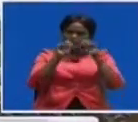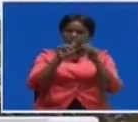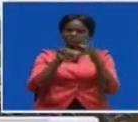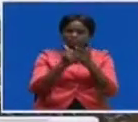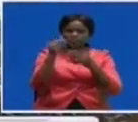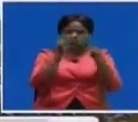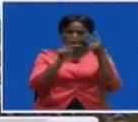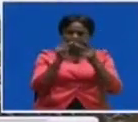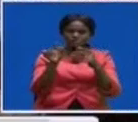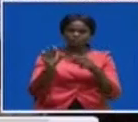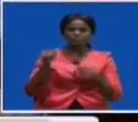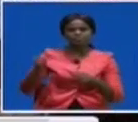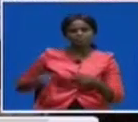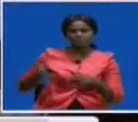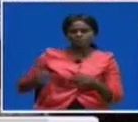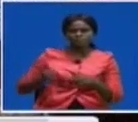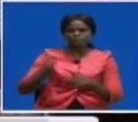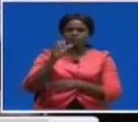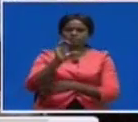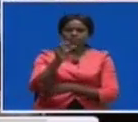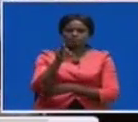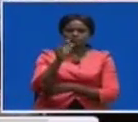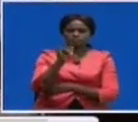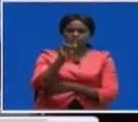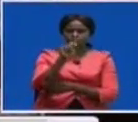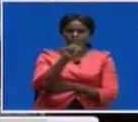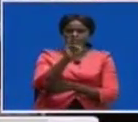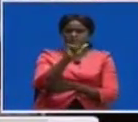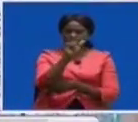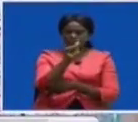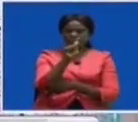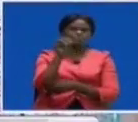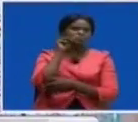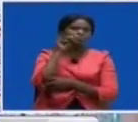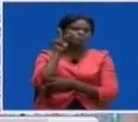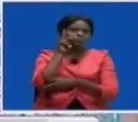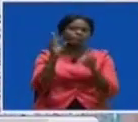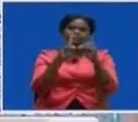call on His Royal Highness Chief Chitina of Mukushi district.